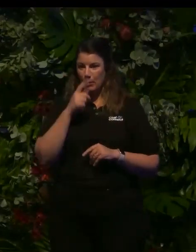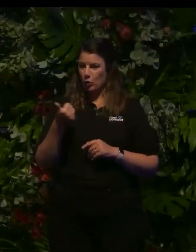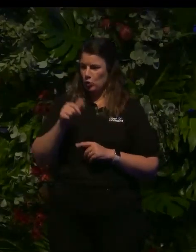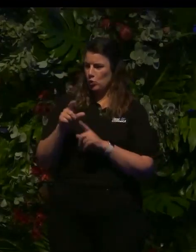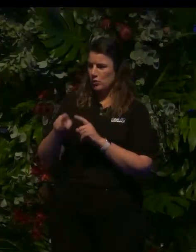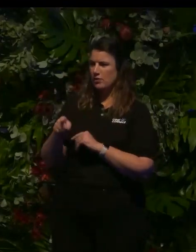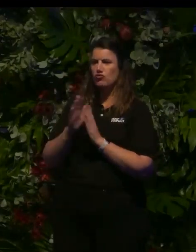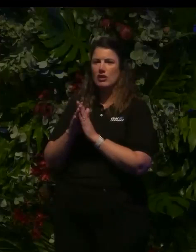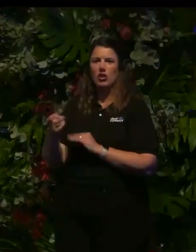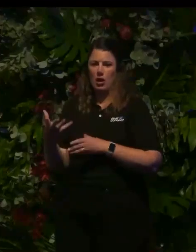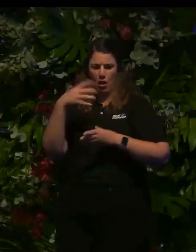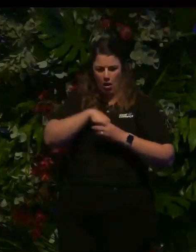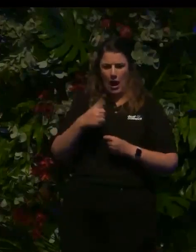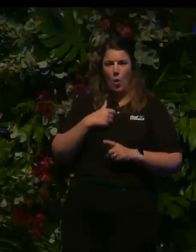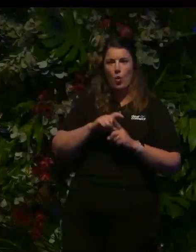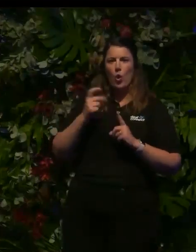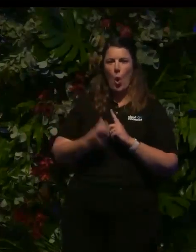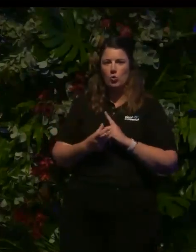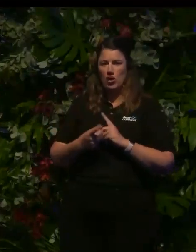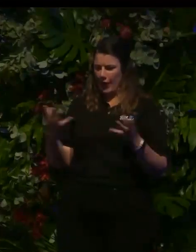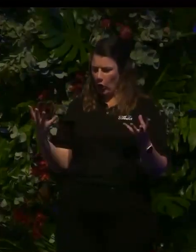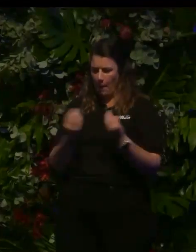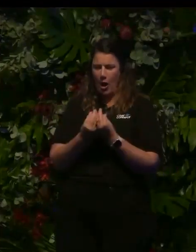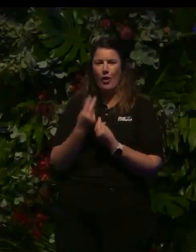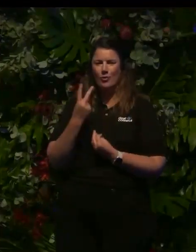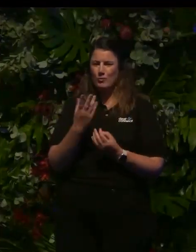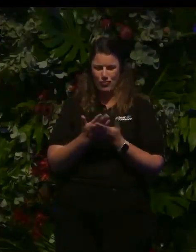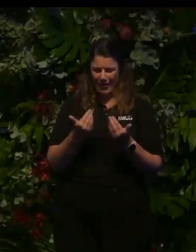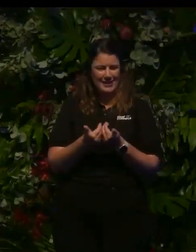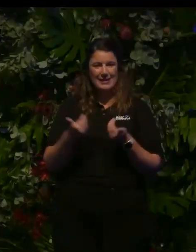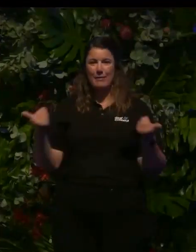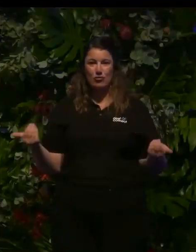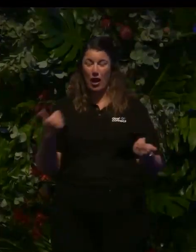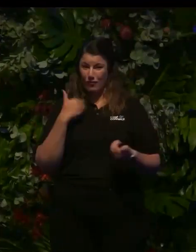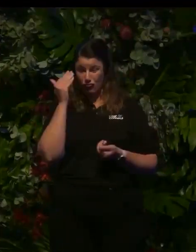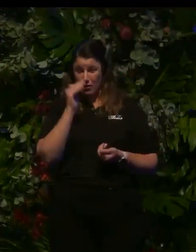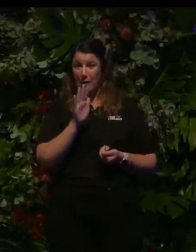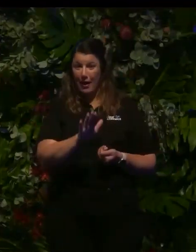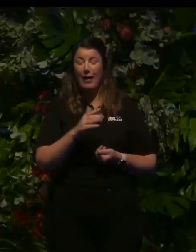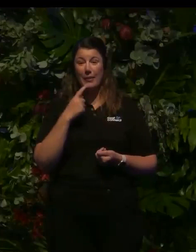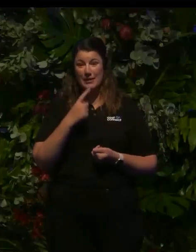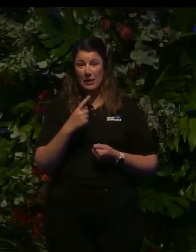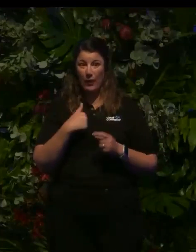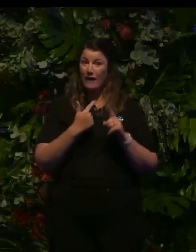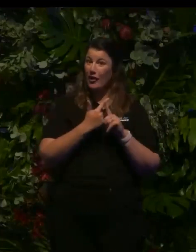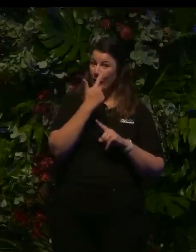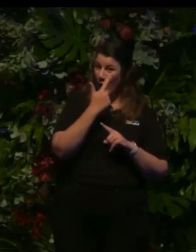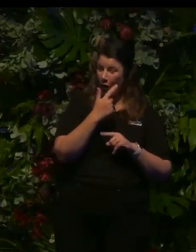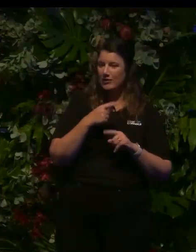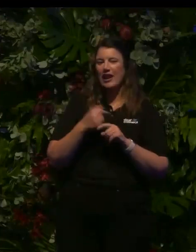religion as culture. They combine the two. And I had to remind them that we had gods and